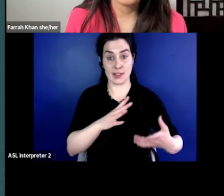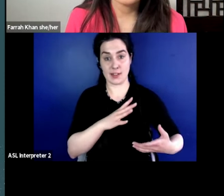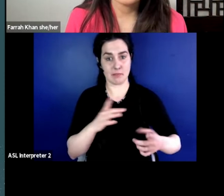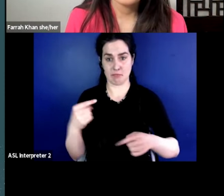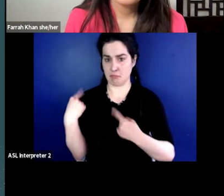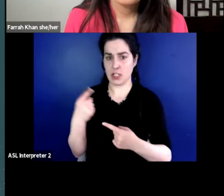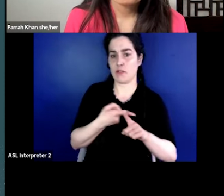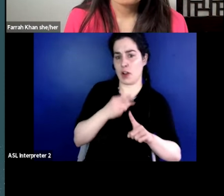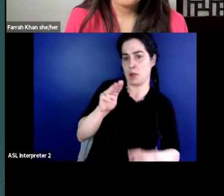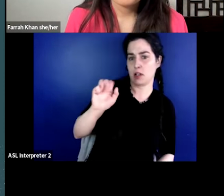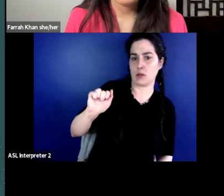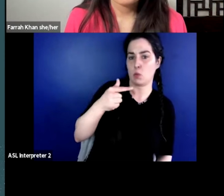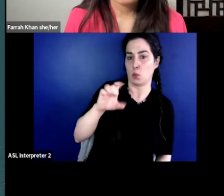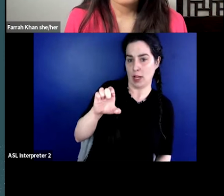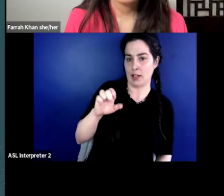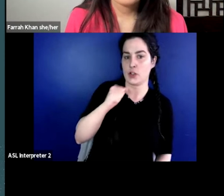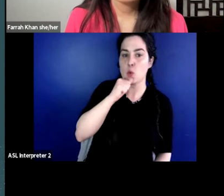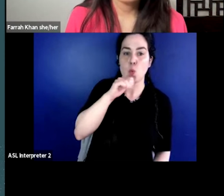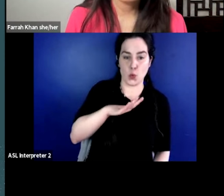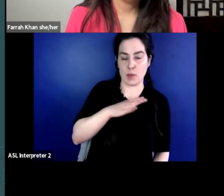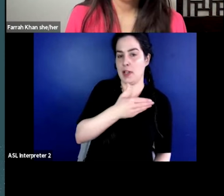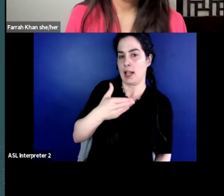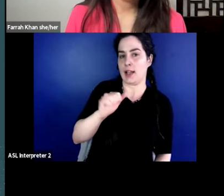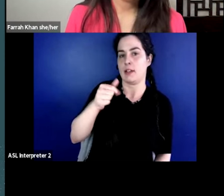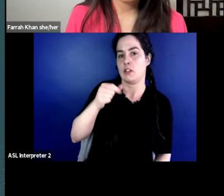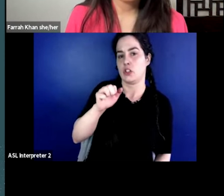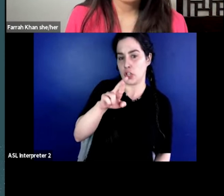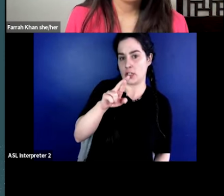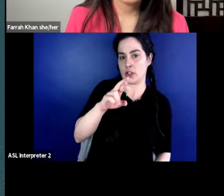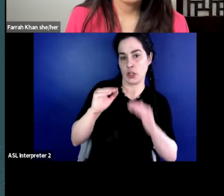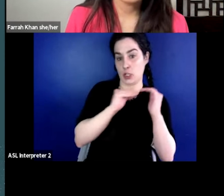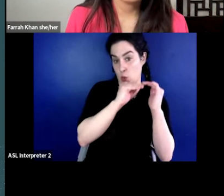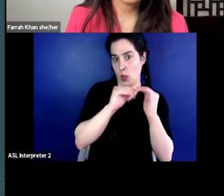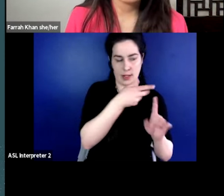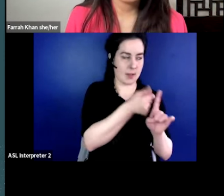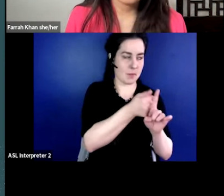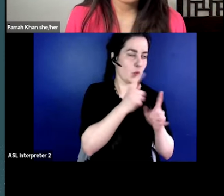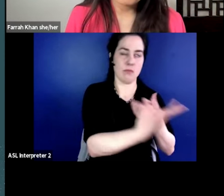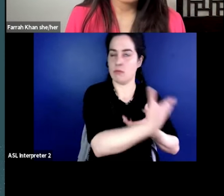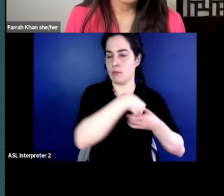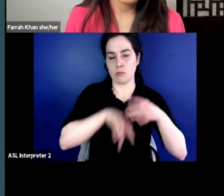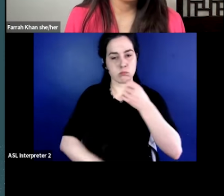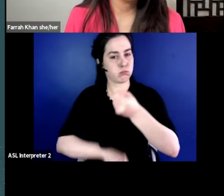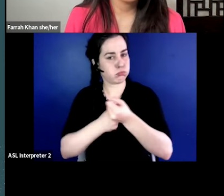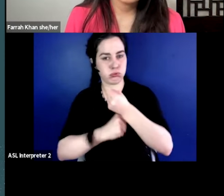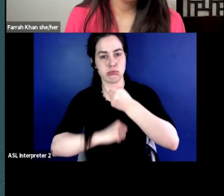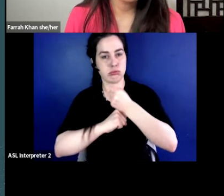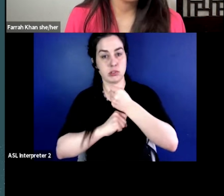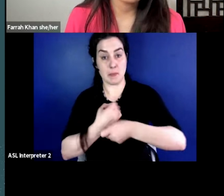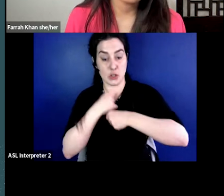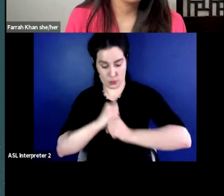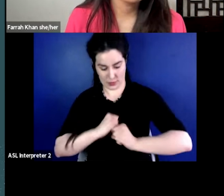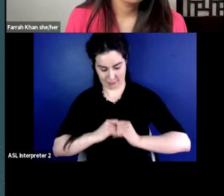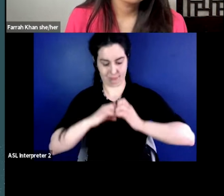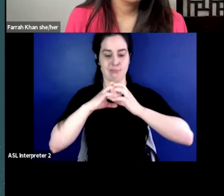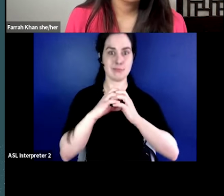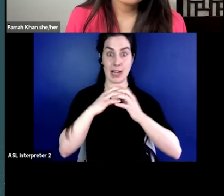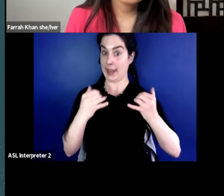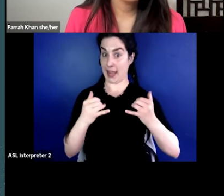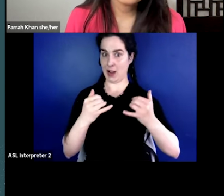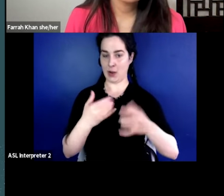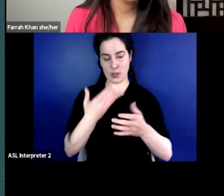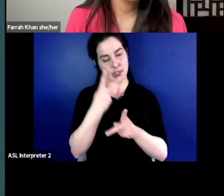Gender Equality, from federal government. They've really been our champion with us and helped us get where we are now to continue this work.